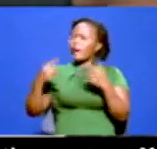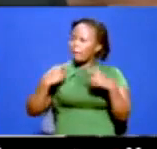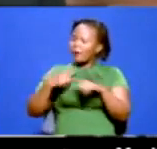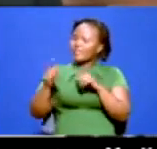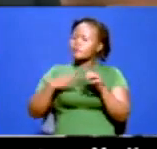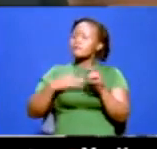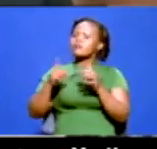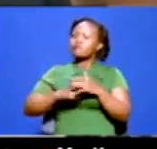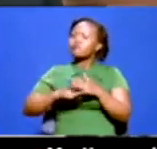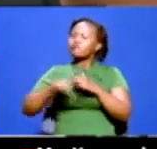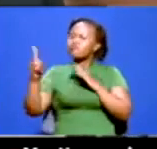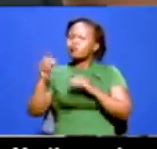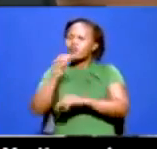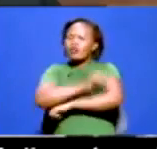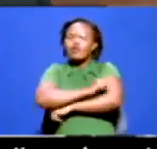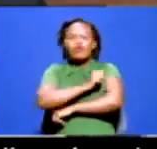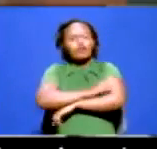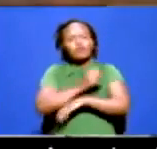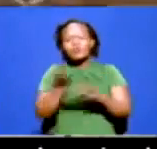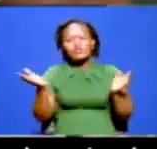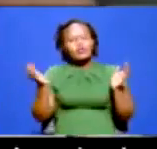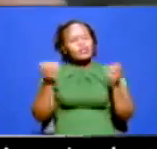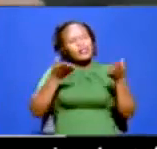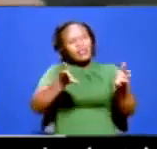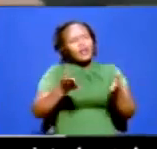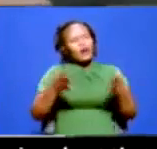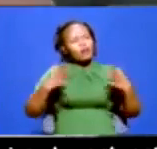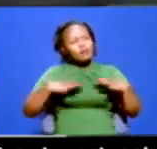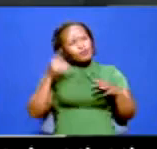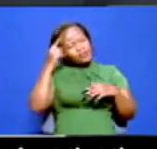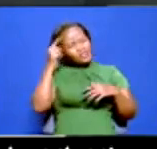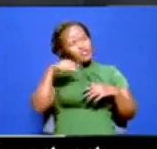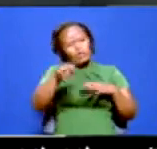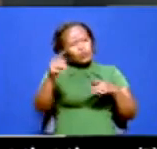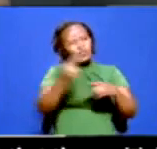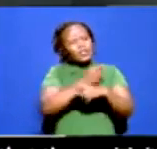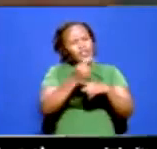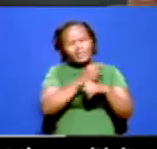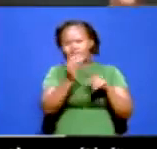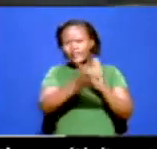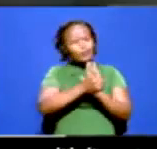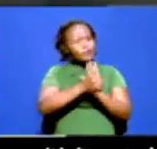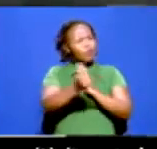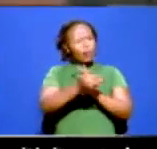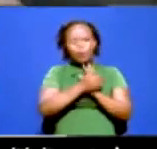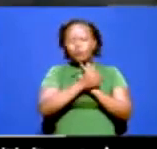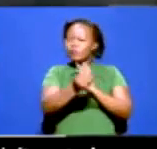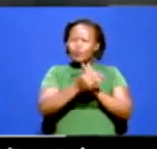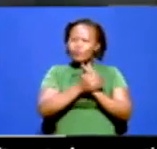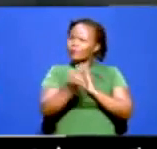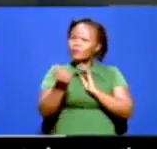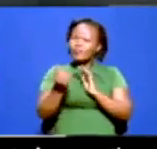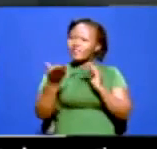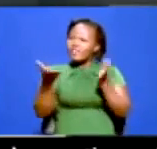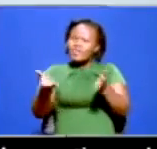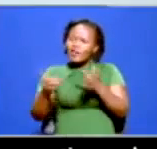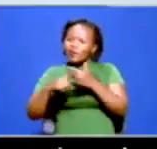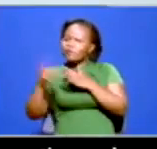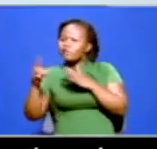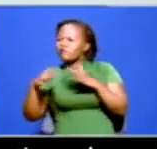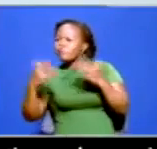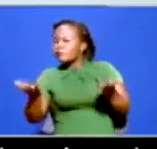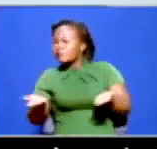is a well-known fact that the general is a well-educated and trained person. Yes. Give us the nexus between running. The nexus between